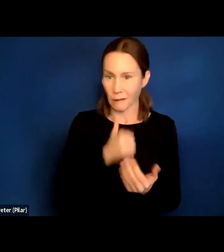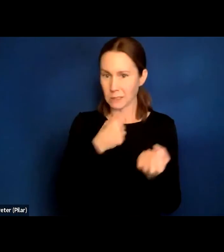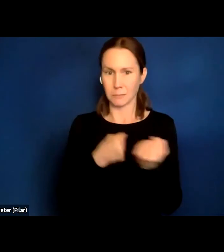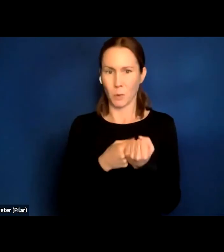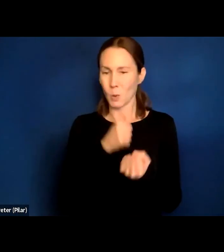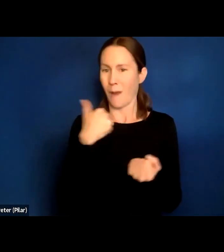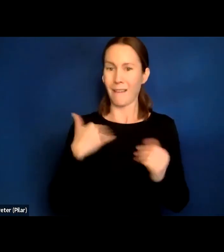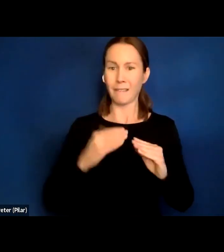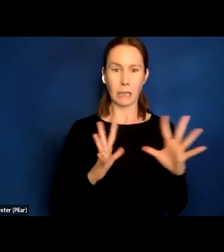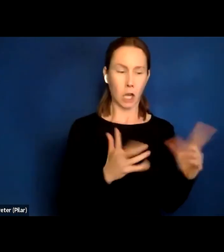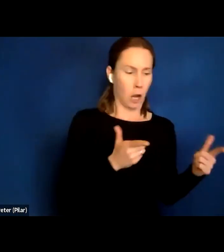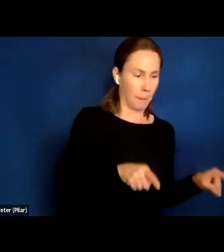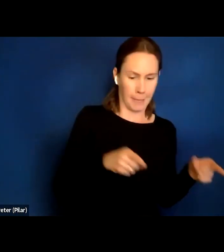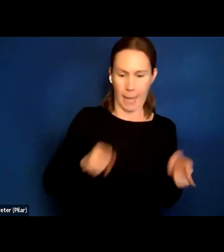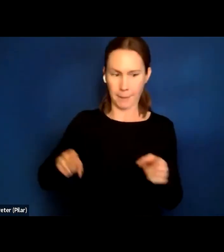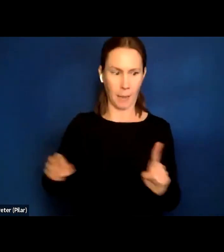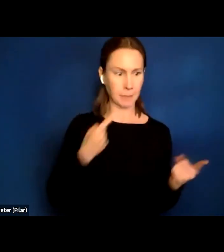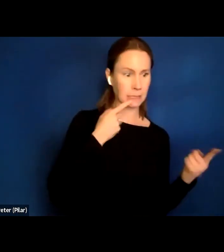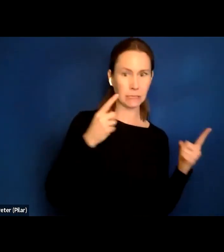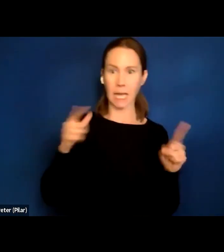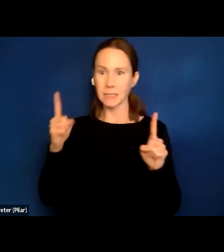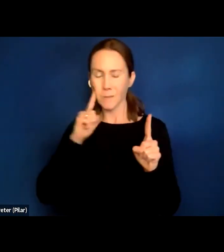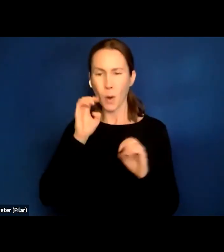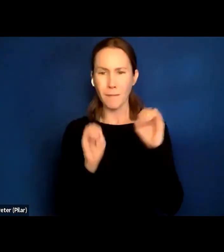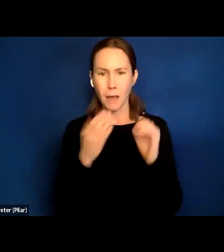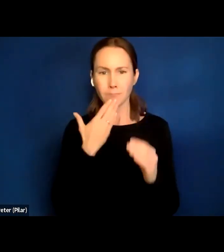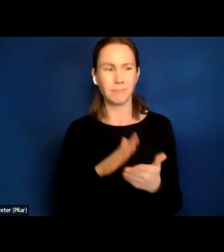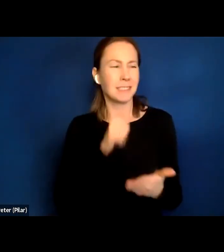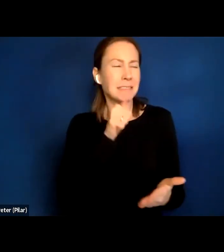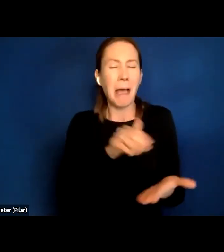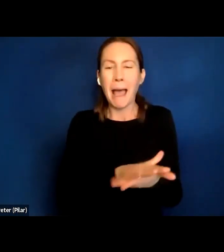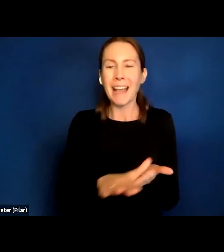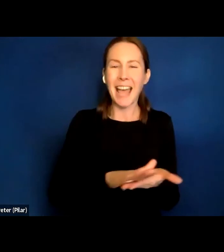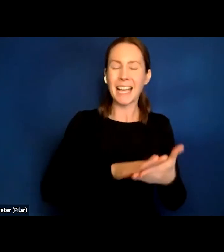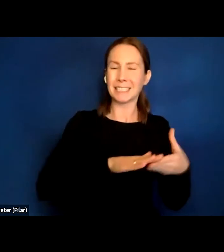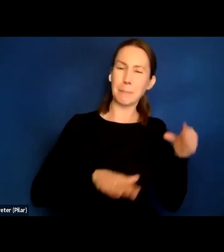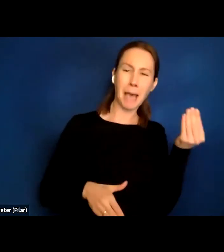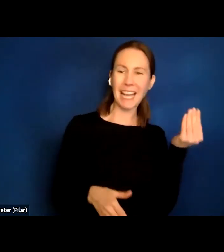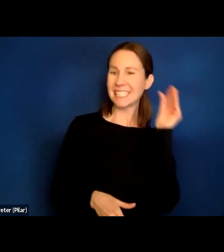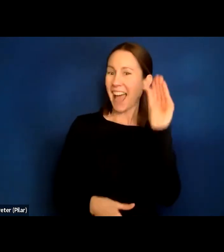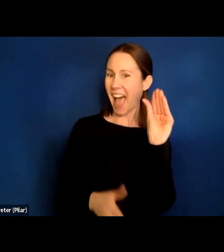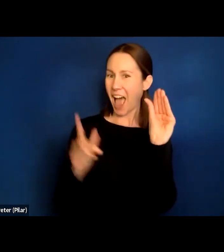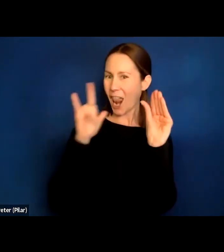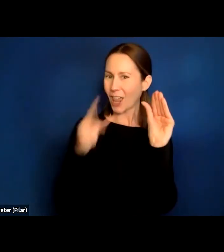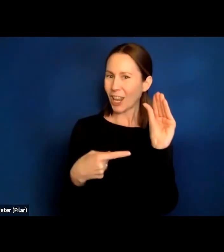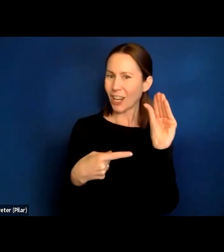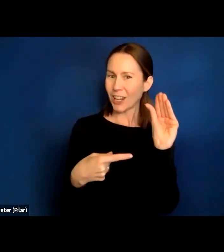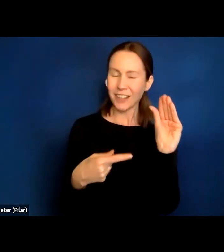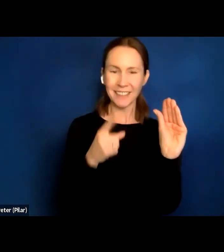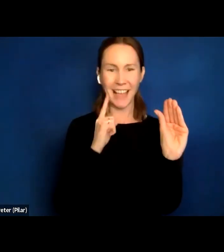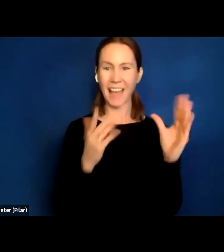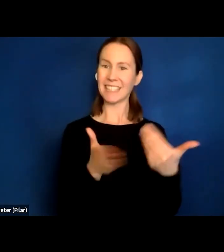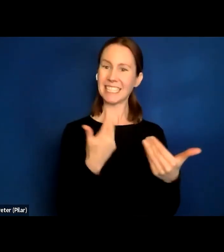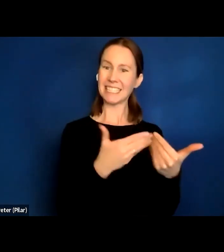for evaluation, or that already comes neatly prepackaged in a plan that is mapped out in a chart of 3 to 5